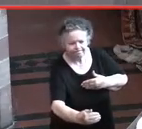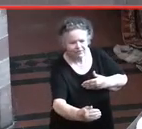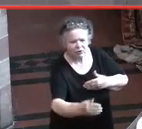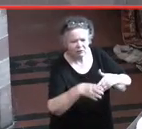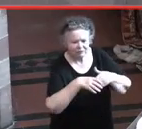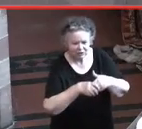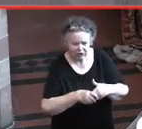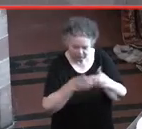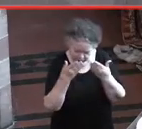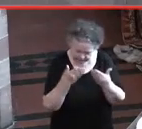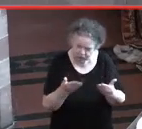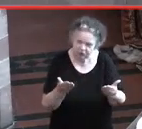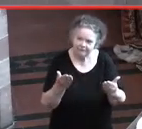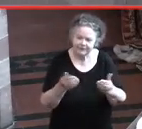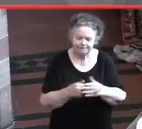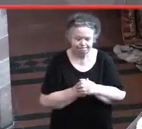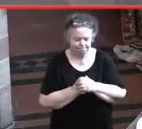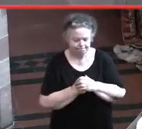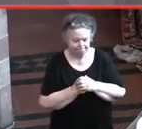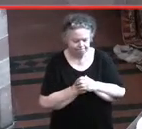and service.